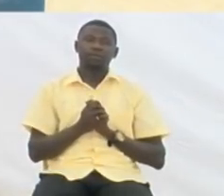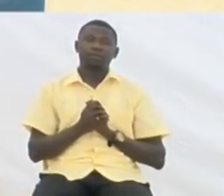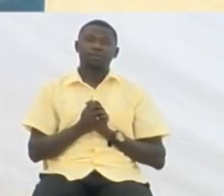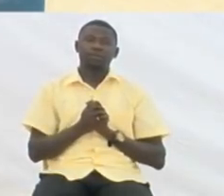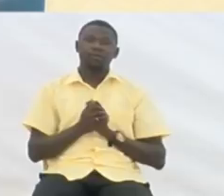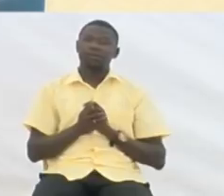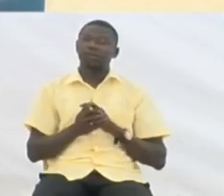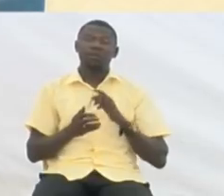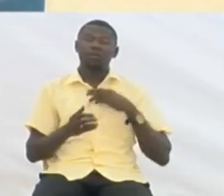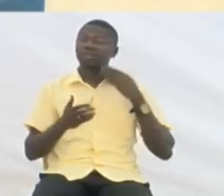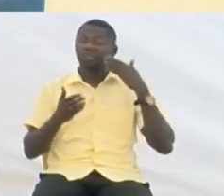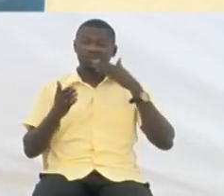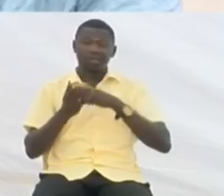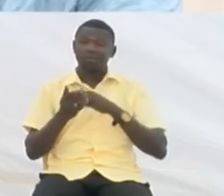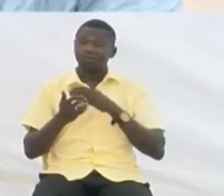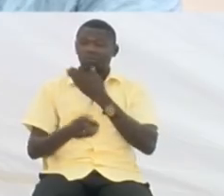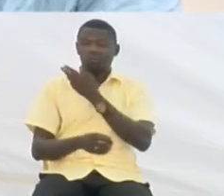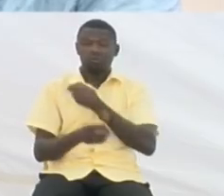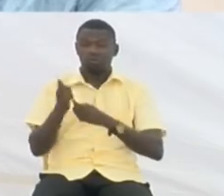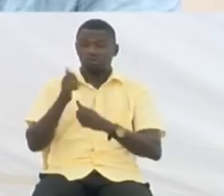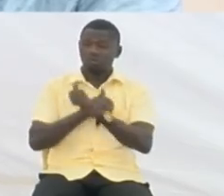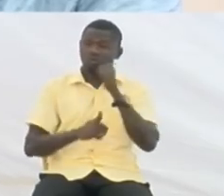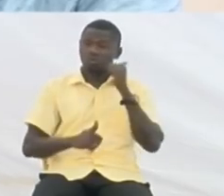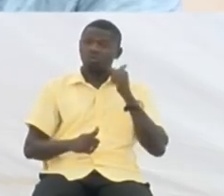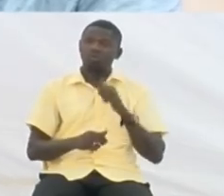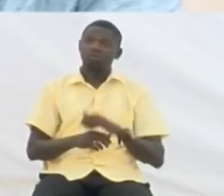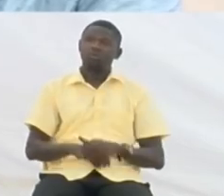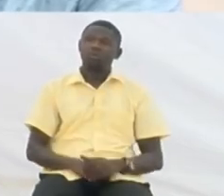again until it was time to return. I